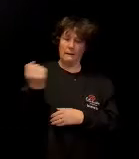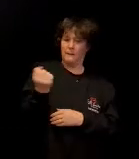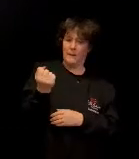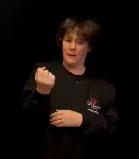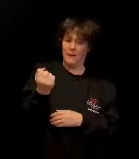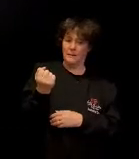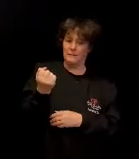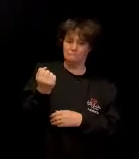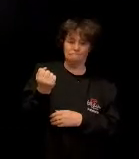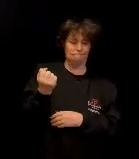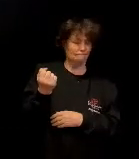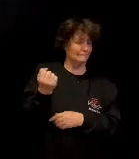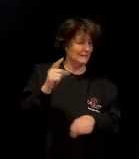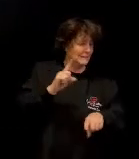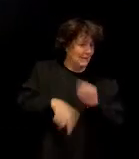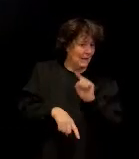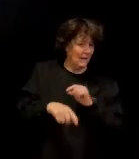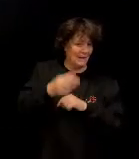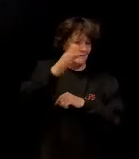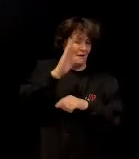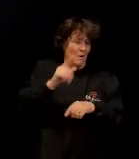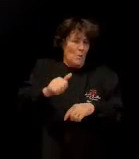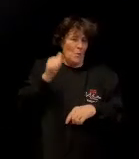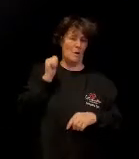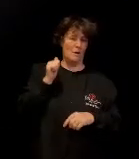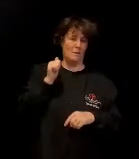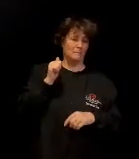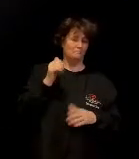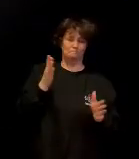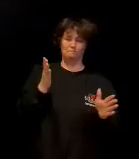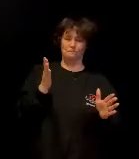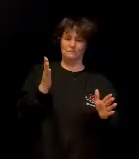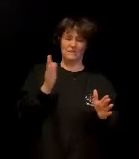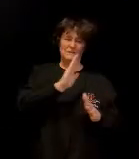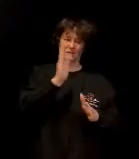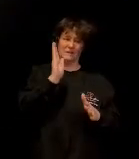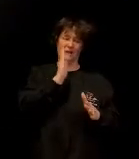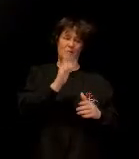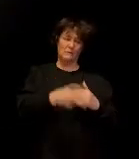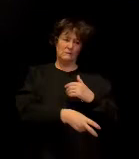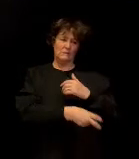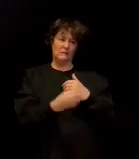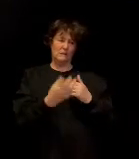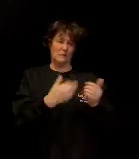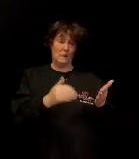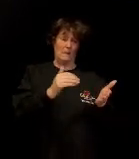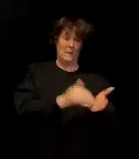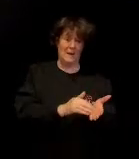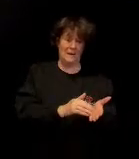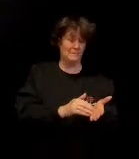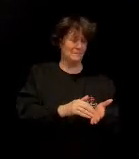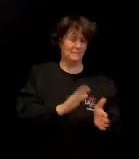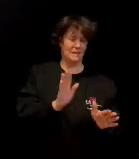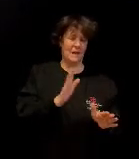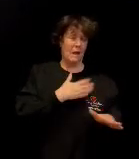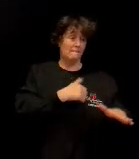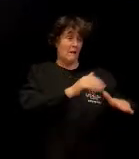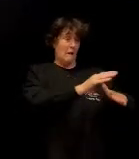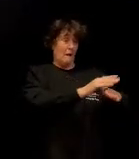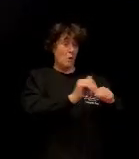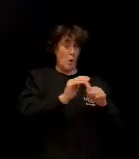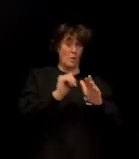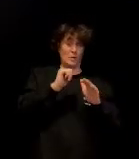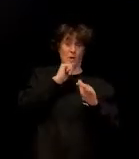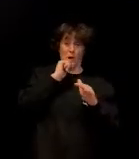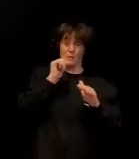It's irrevocable. Can never be withdrawn. So God's saying, "I've called you. I'm not